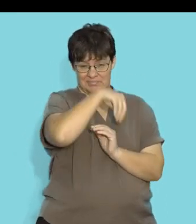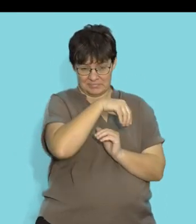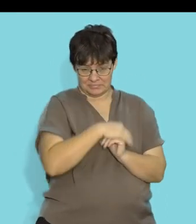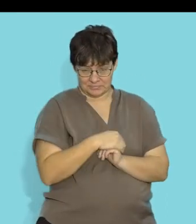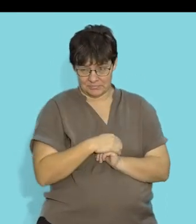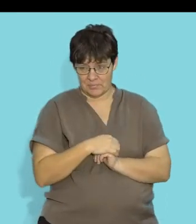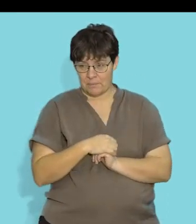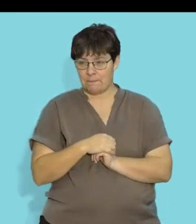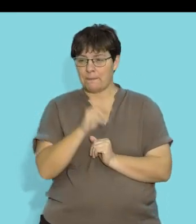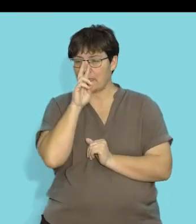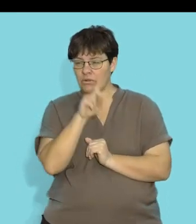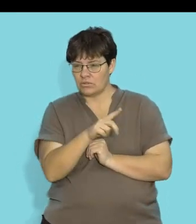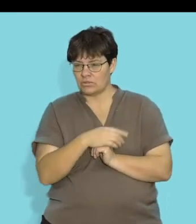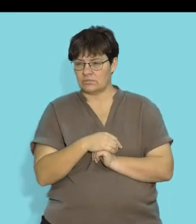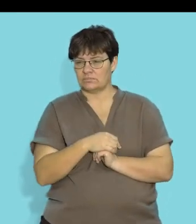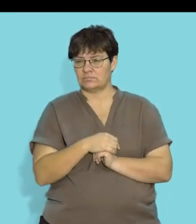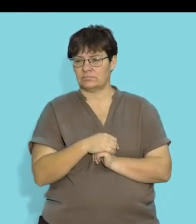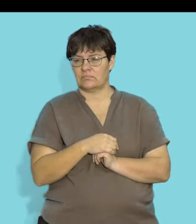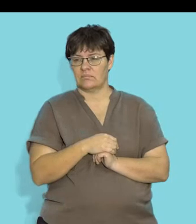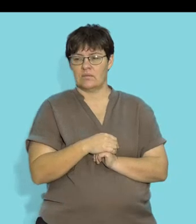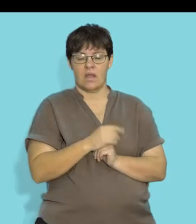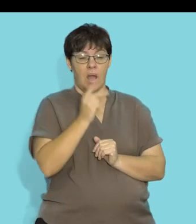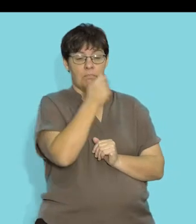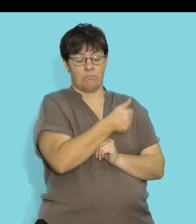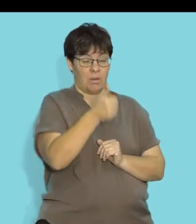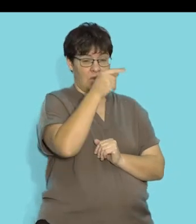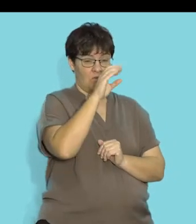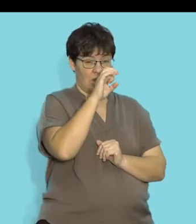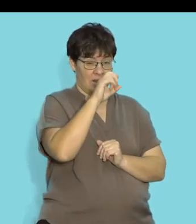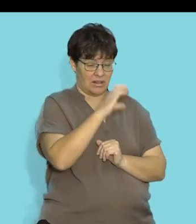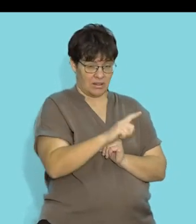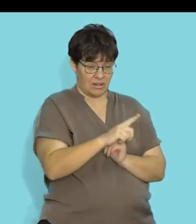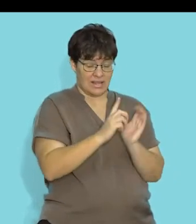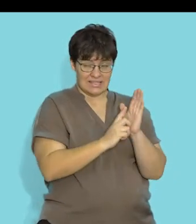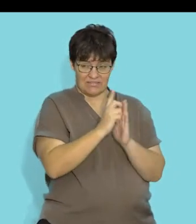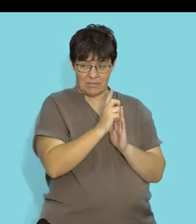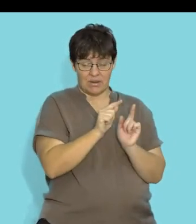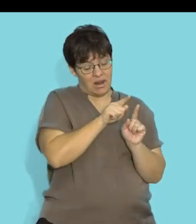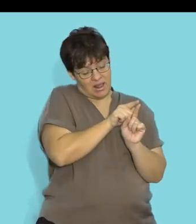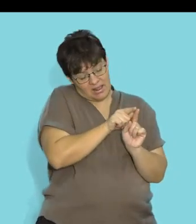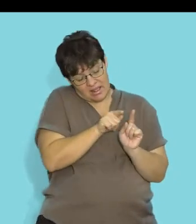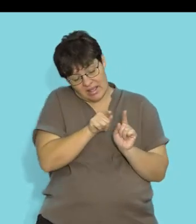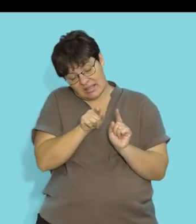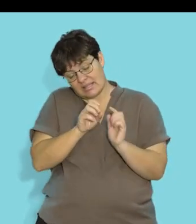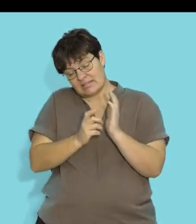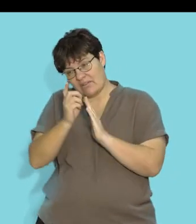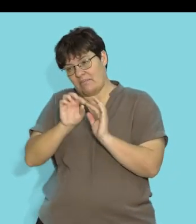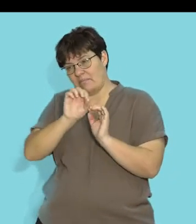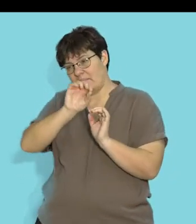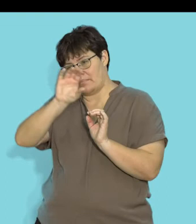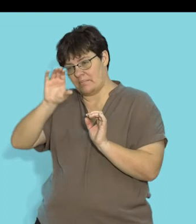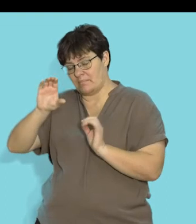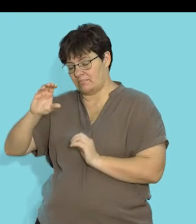developing in the ovary. So here, if you look at it, you've got the primary follicle developing, and that's the direction of